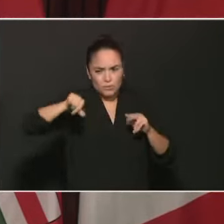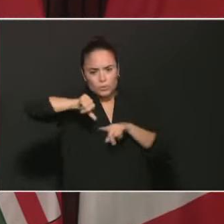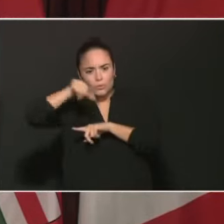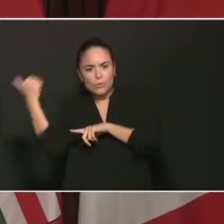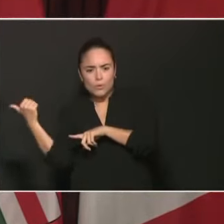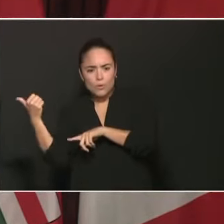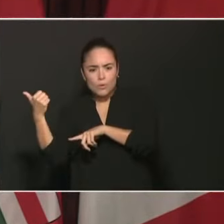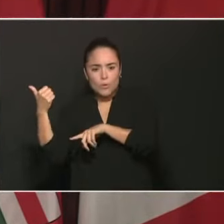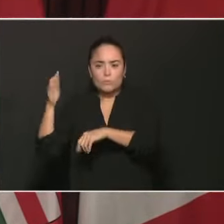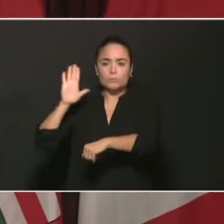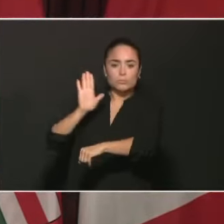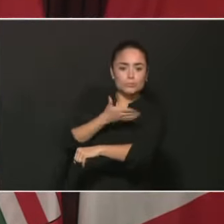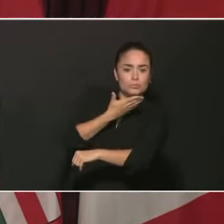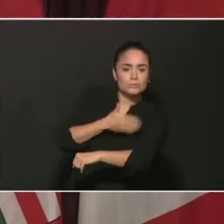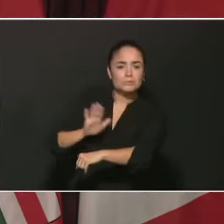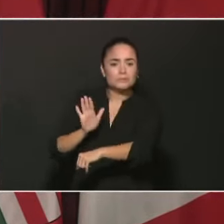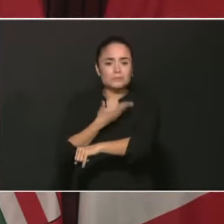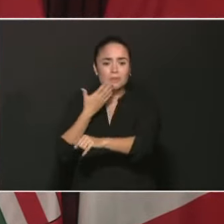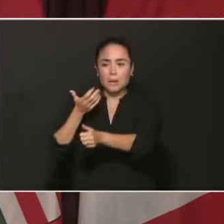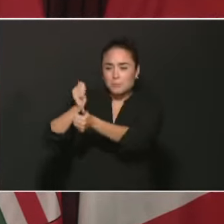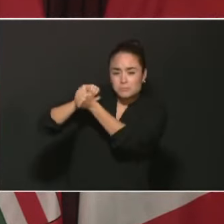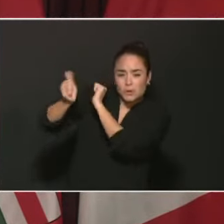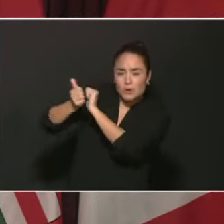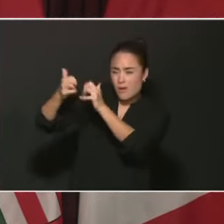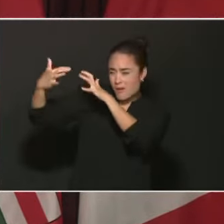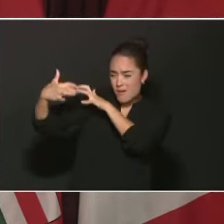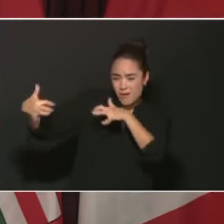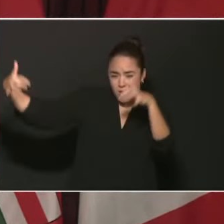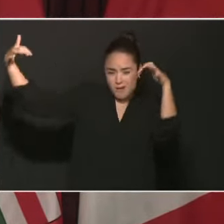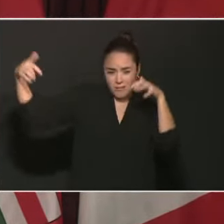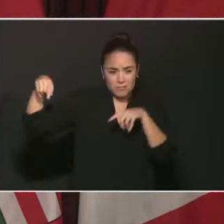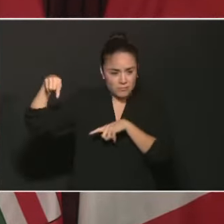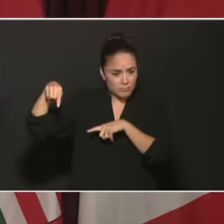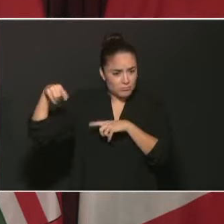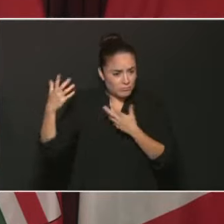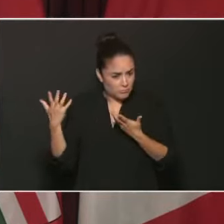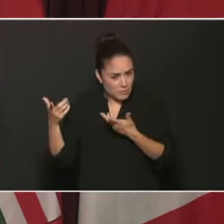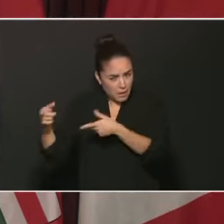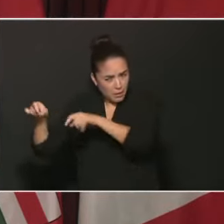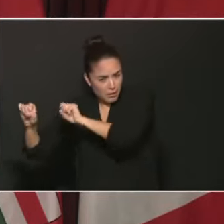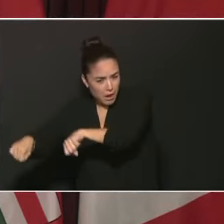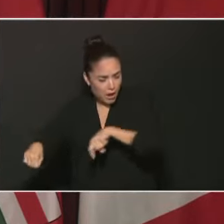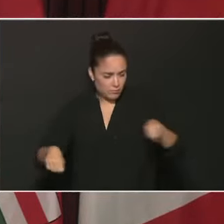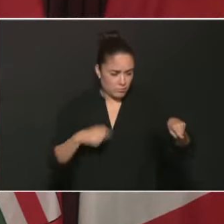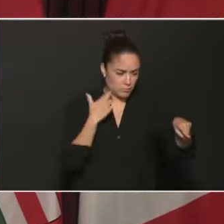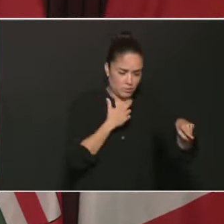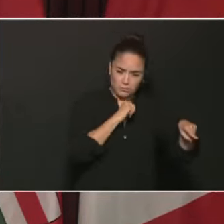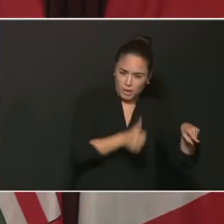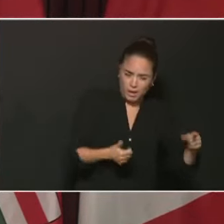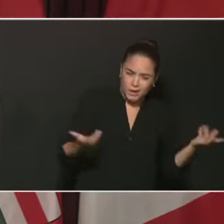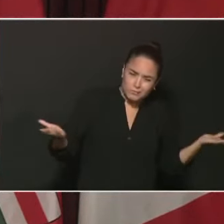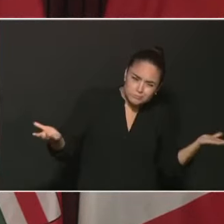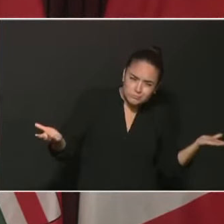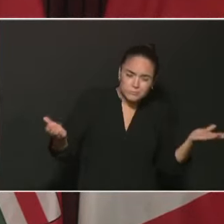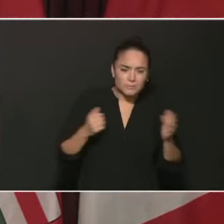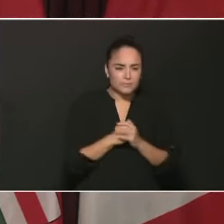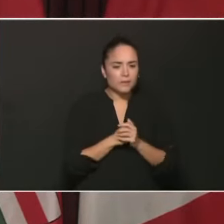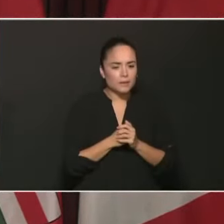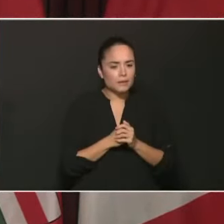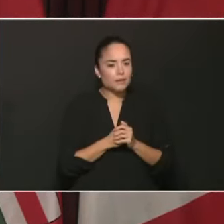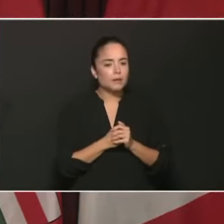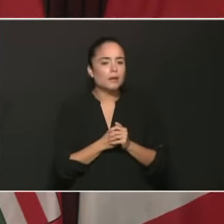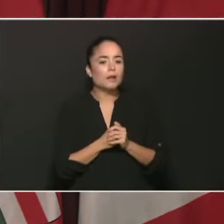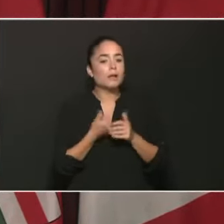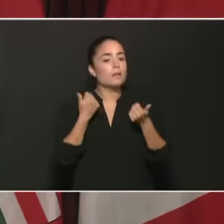were? Well, I personally regret any issues with communication with any partner, and